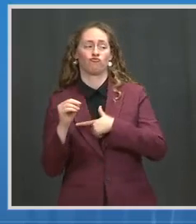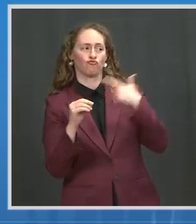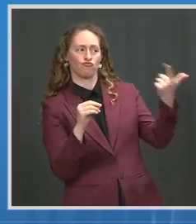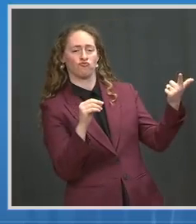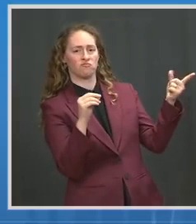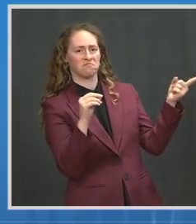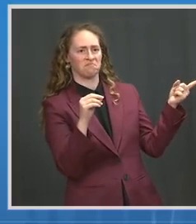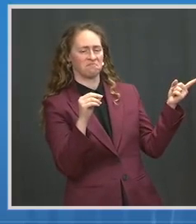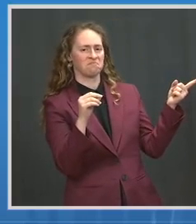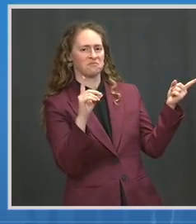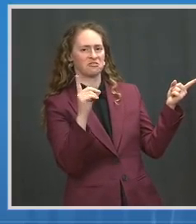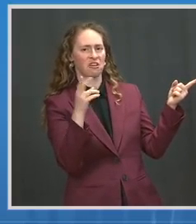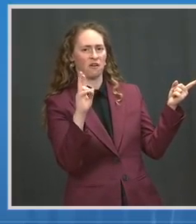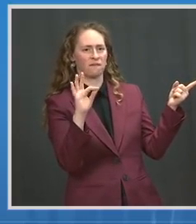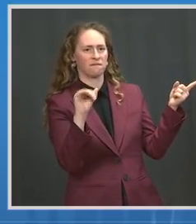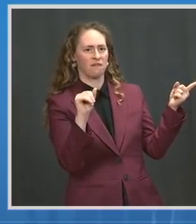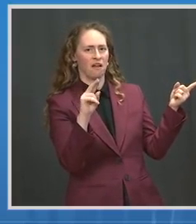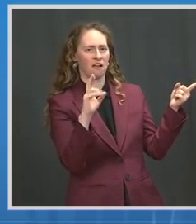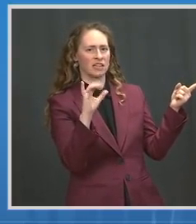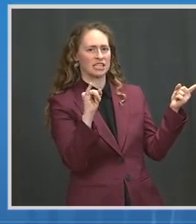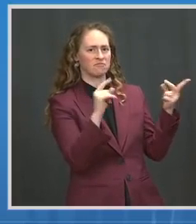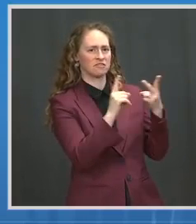trials for younger children.